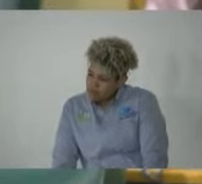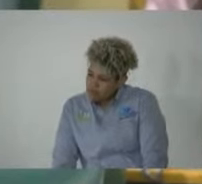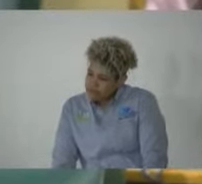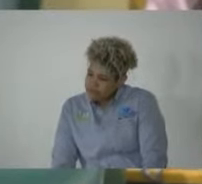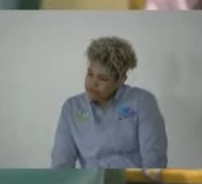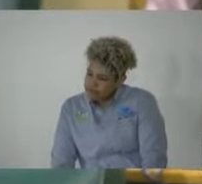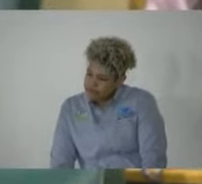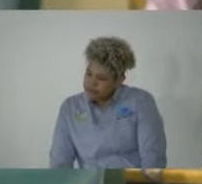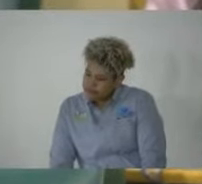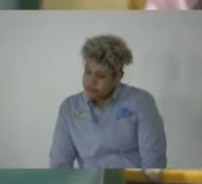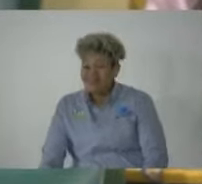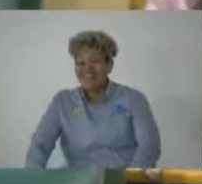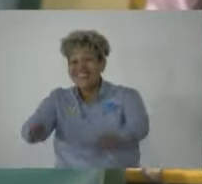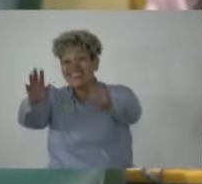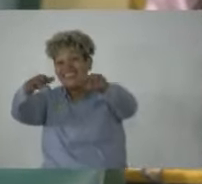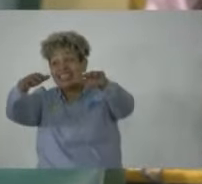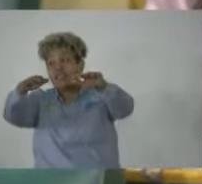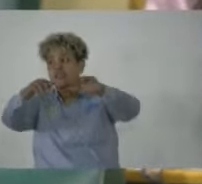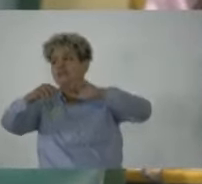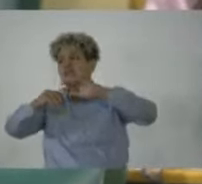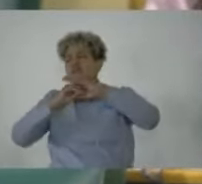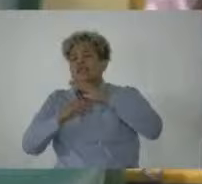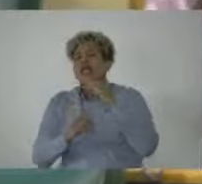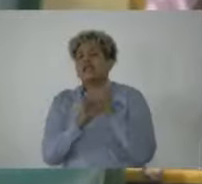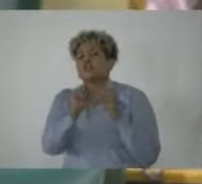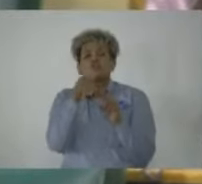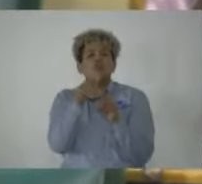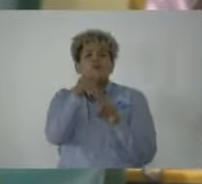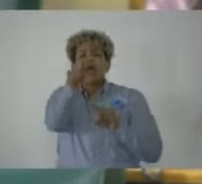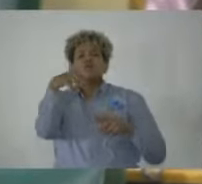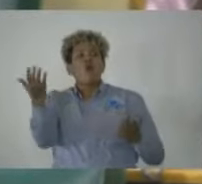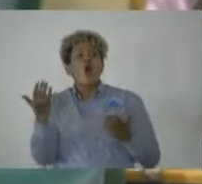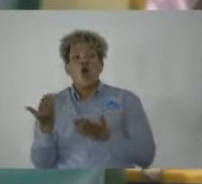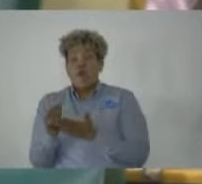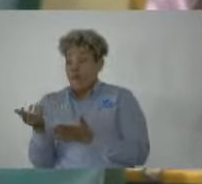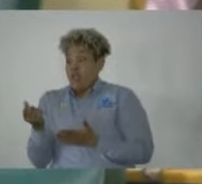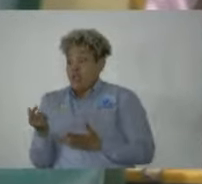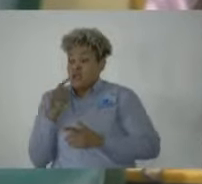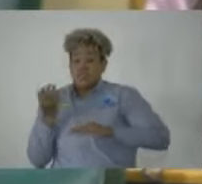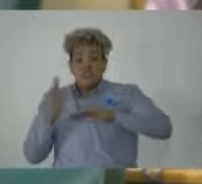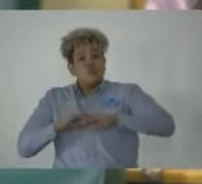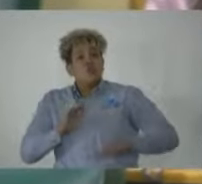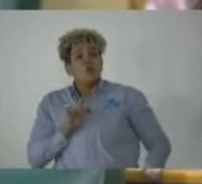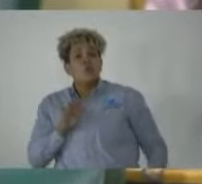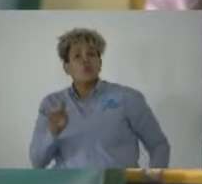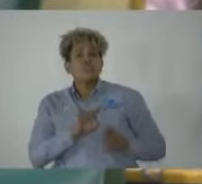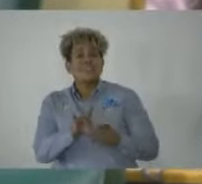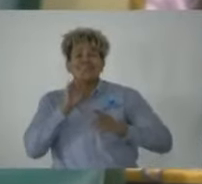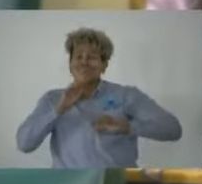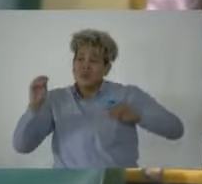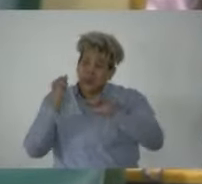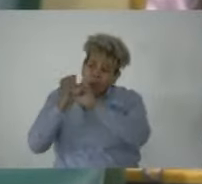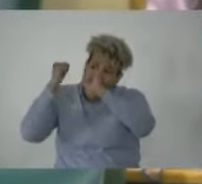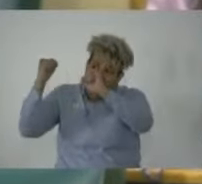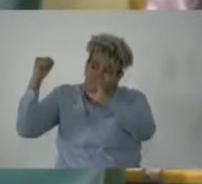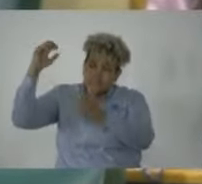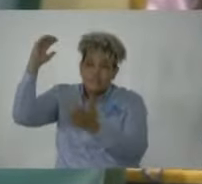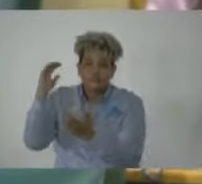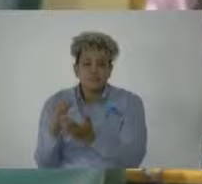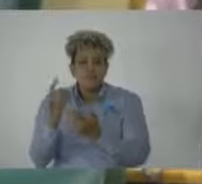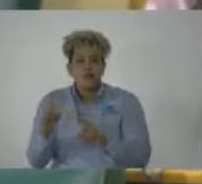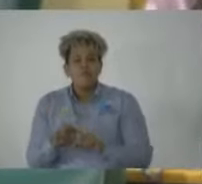In addition, Madam Speaker, or not in addition, just a reminder that revenues have increased substantially as unemployment declined